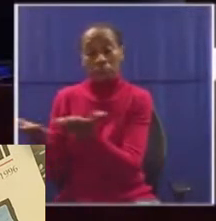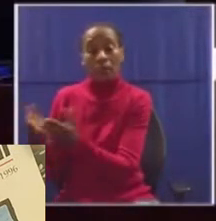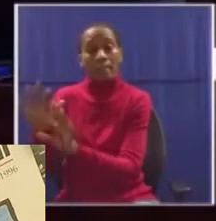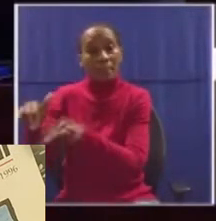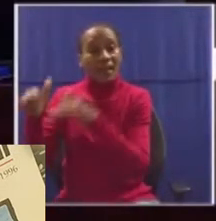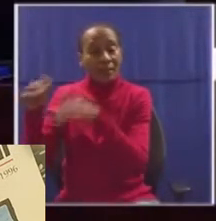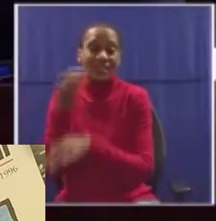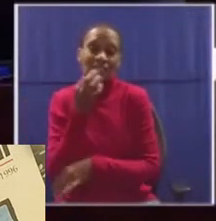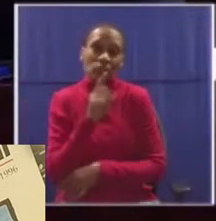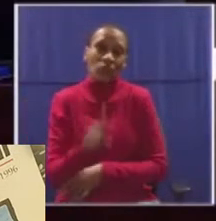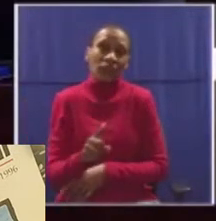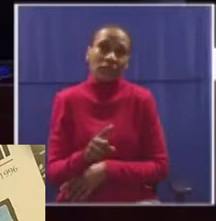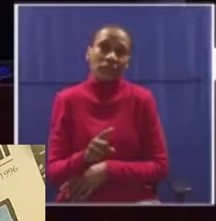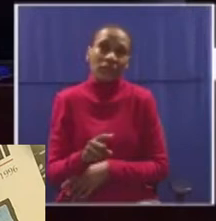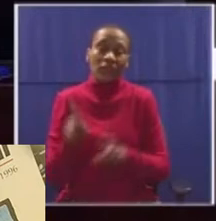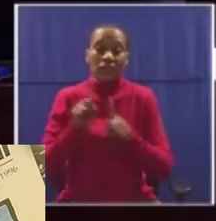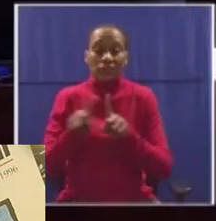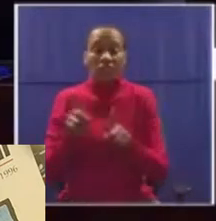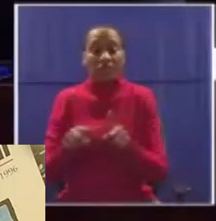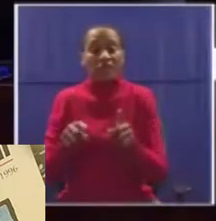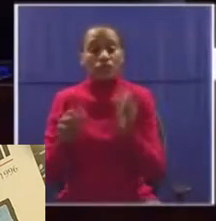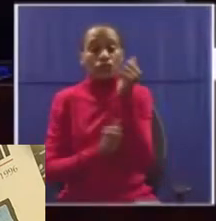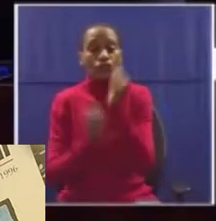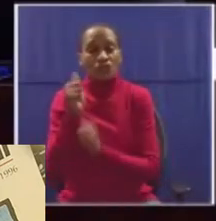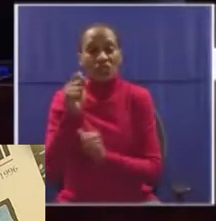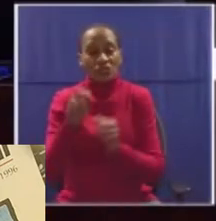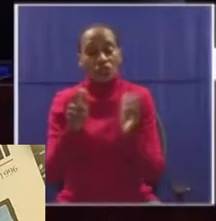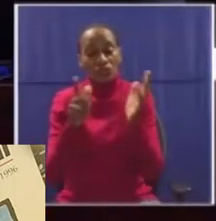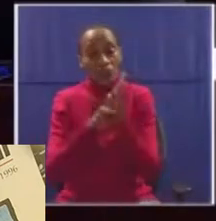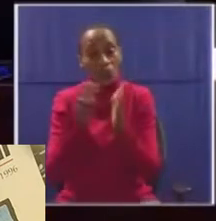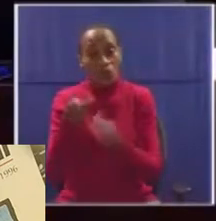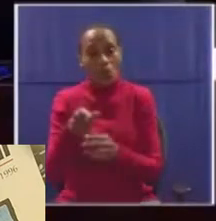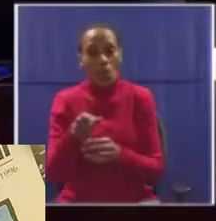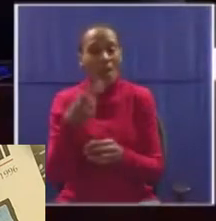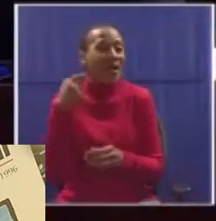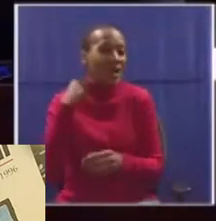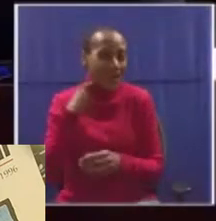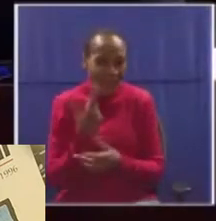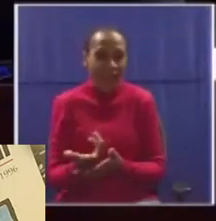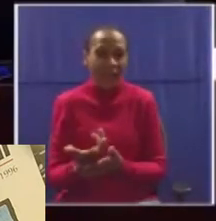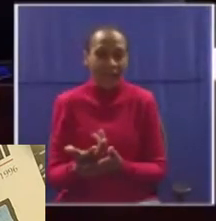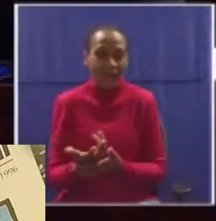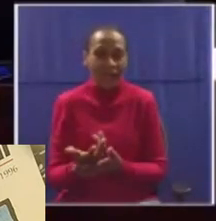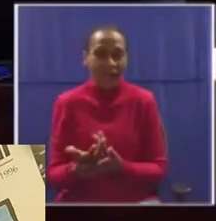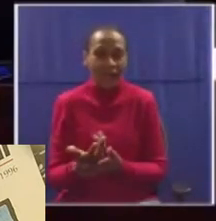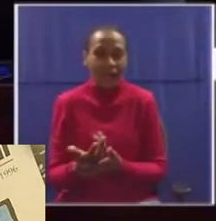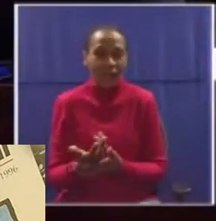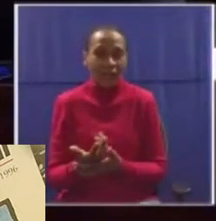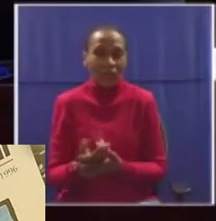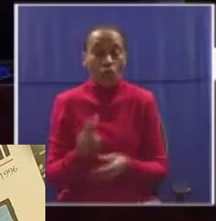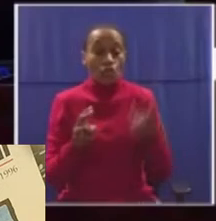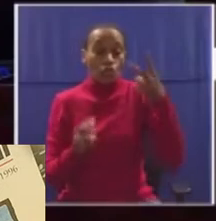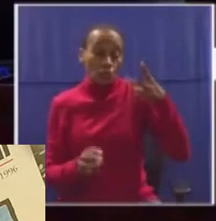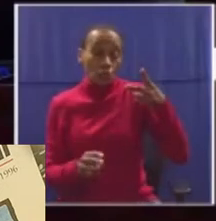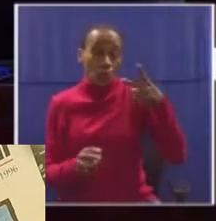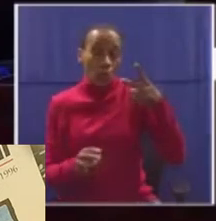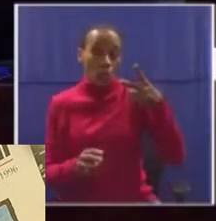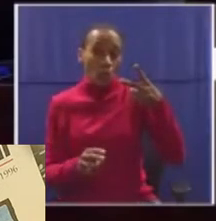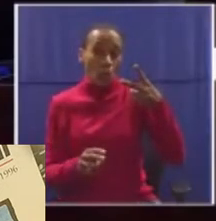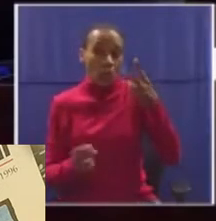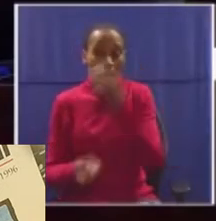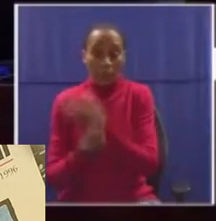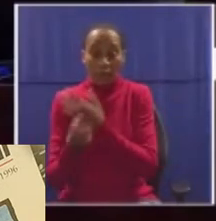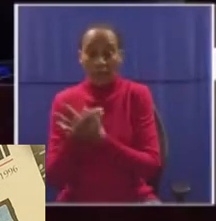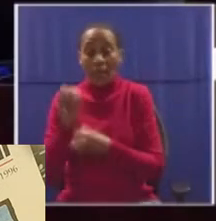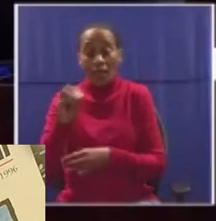stated that state authorities lie to get interceptions approved and this is a shocking reality she noted two cases in